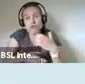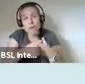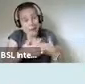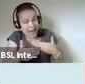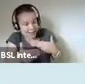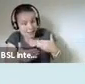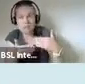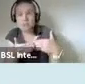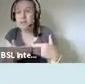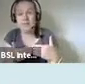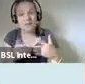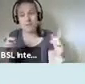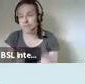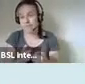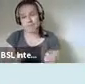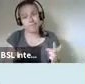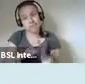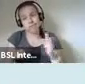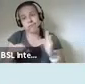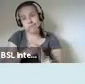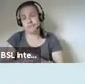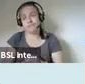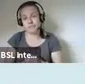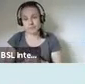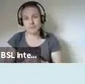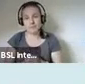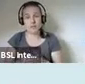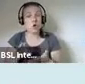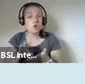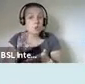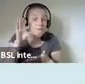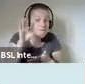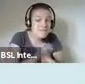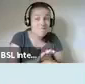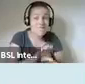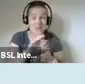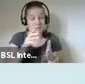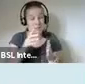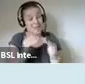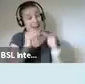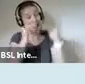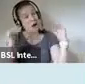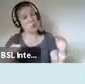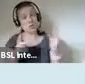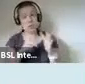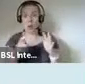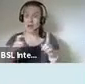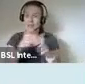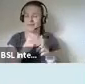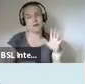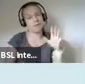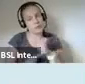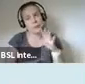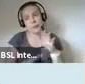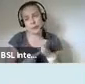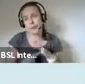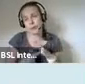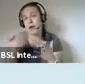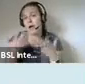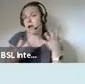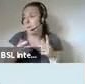readdress. Investment in good quality and equitable ECD leads to better returns on investment than in any other